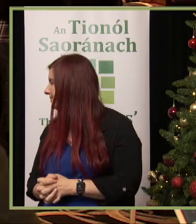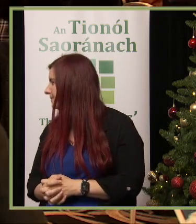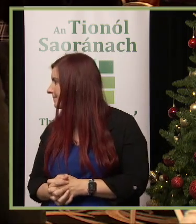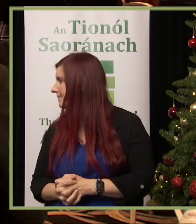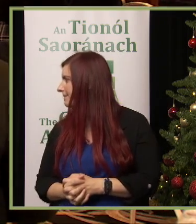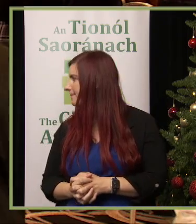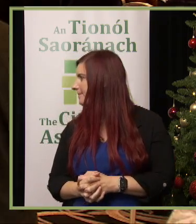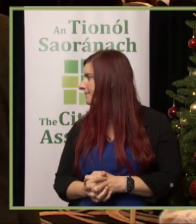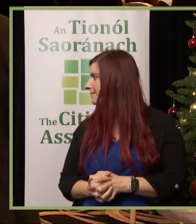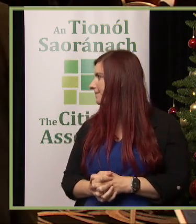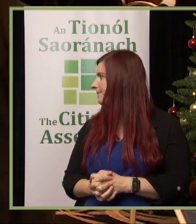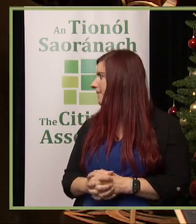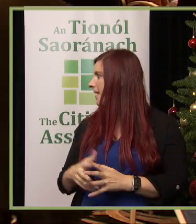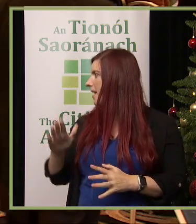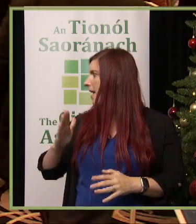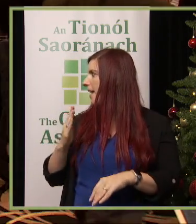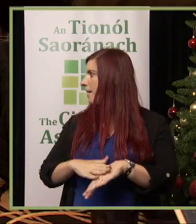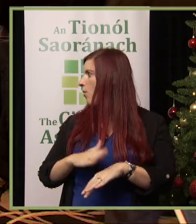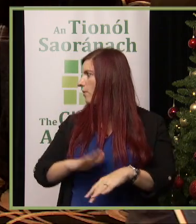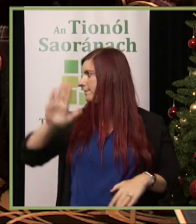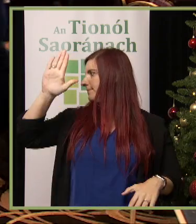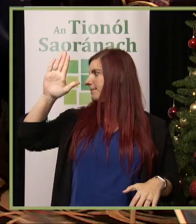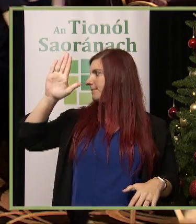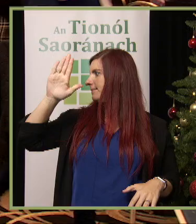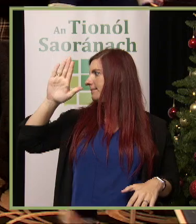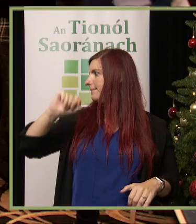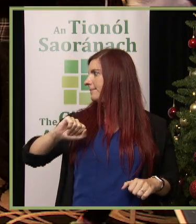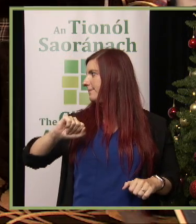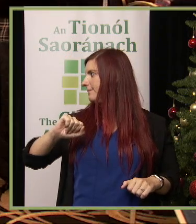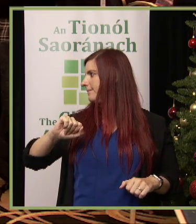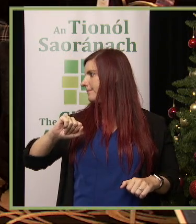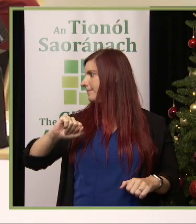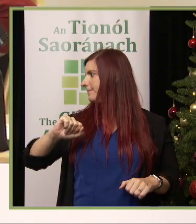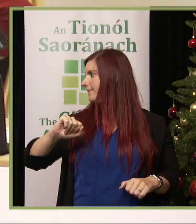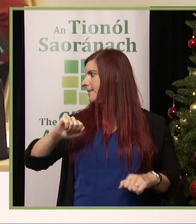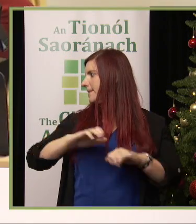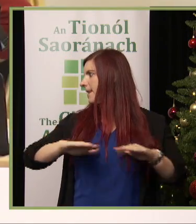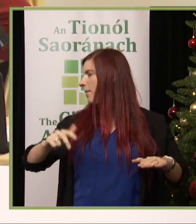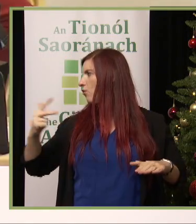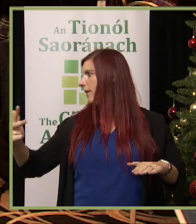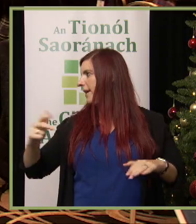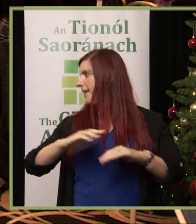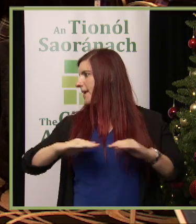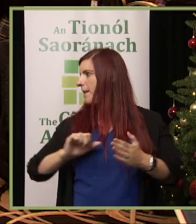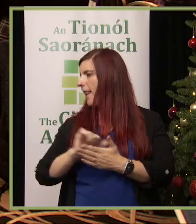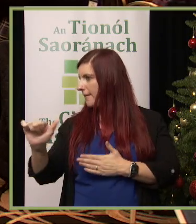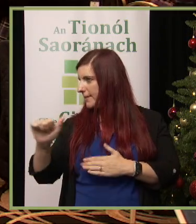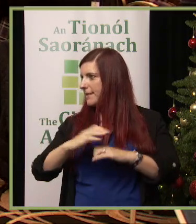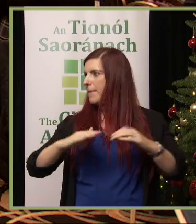Any more strategy recommendations? Okay. Table 3 and table 11 and table